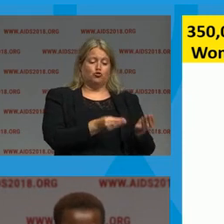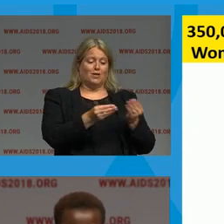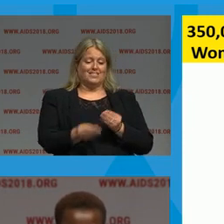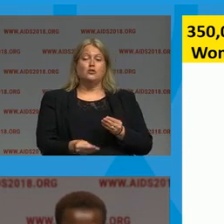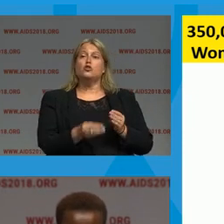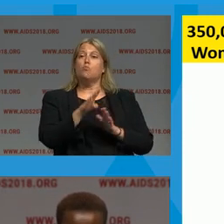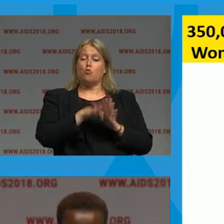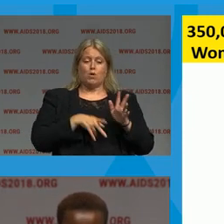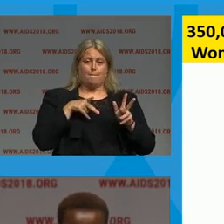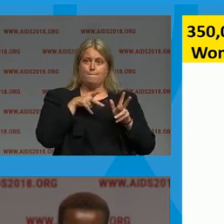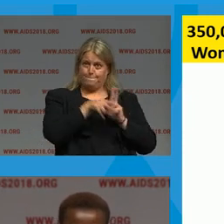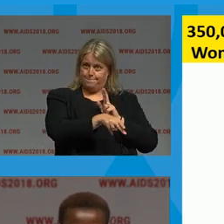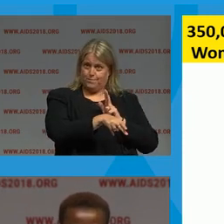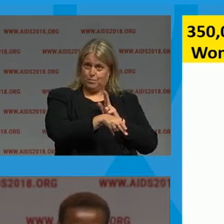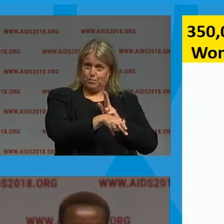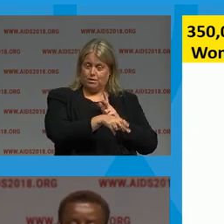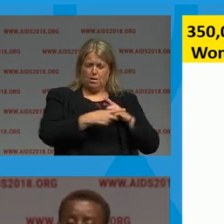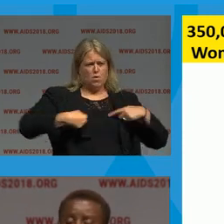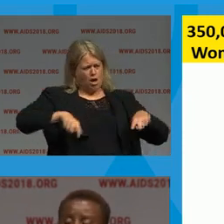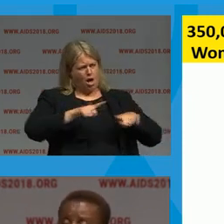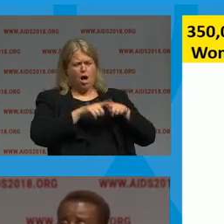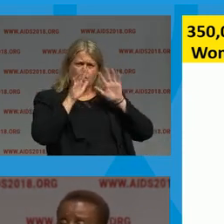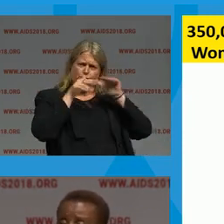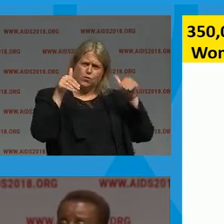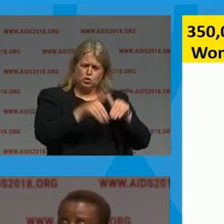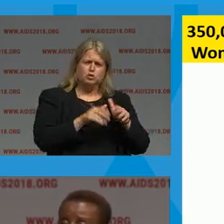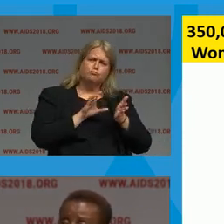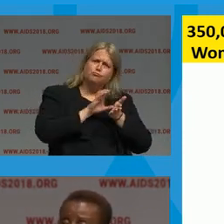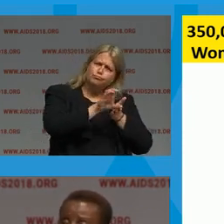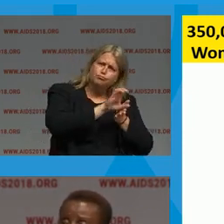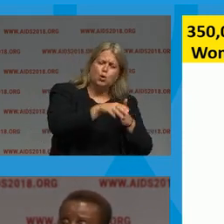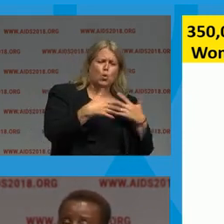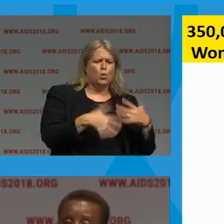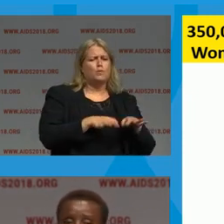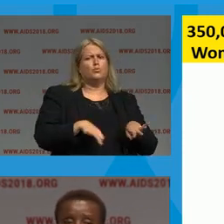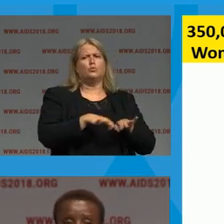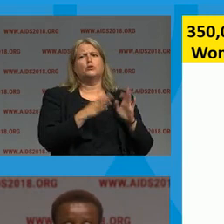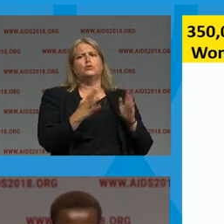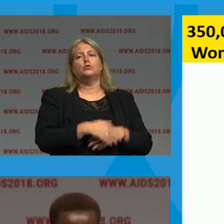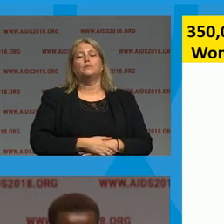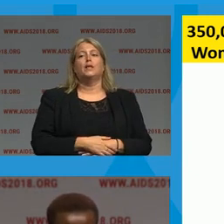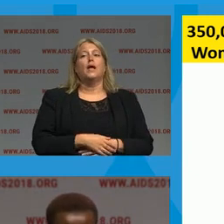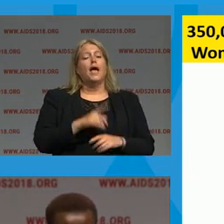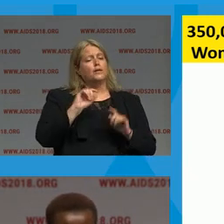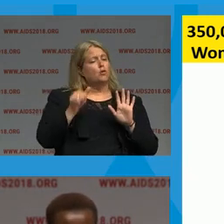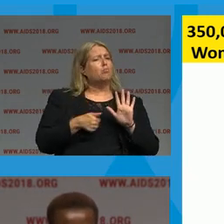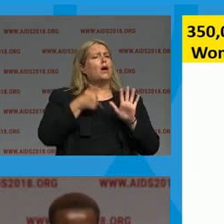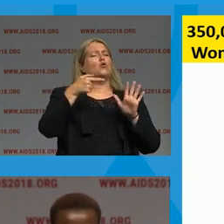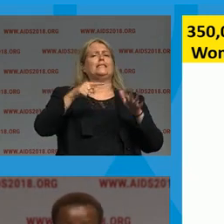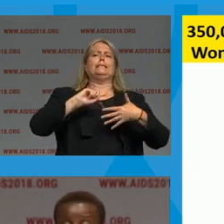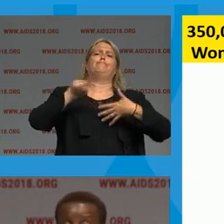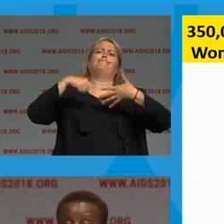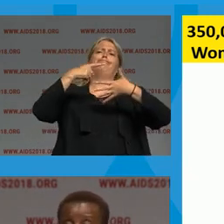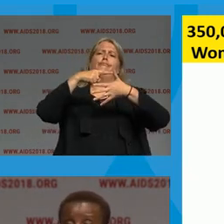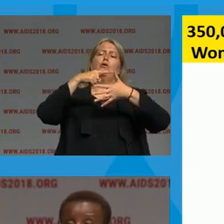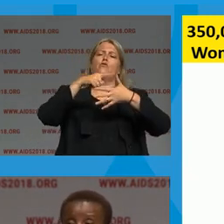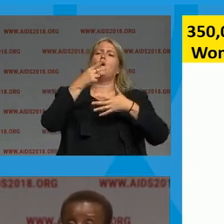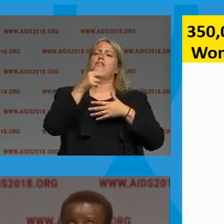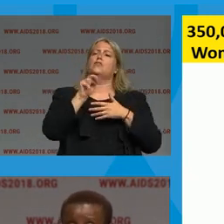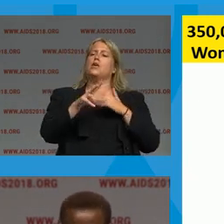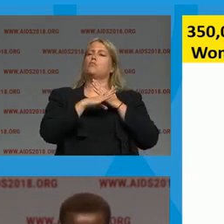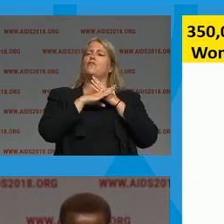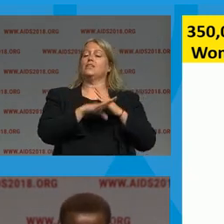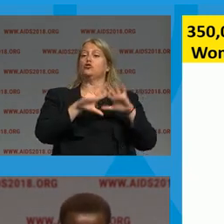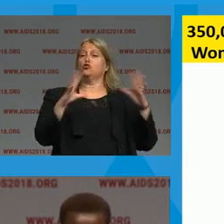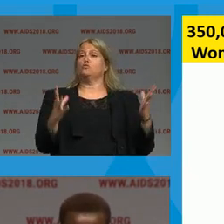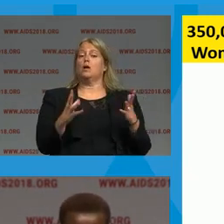all investing in and have been identified as a priority for HIV prevention globally, are not going to be